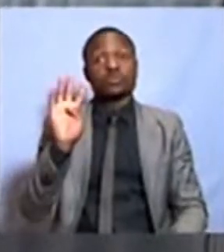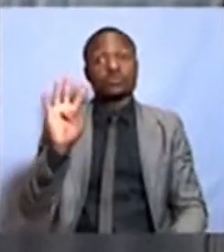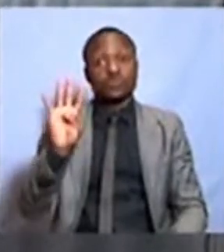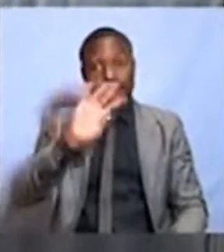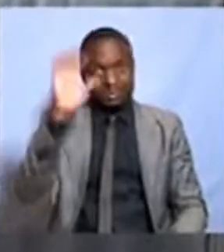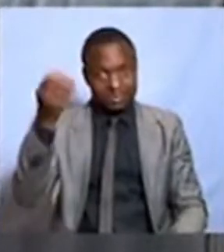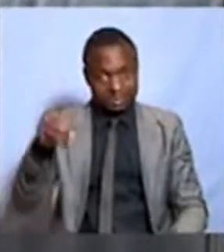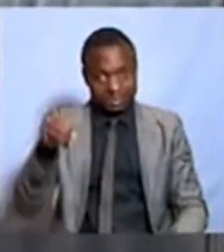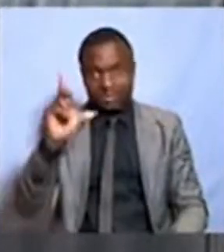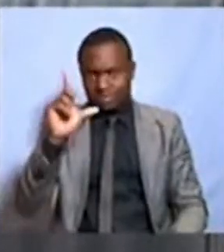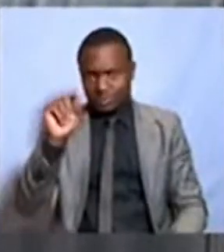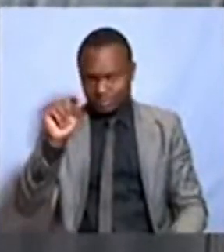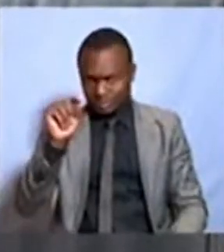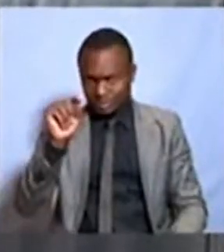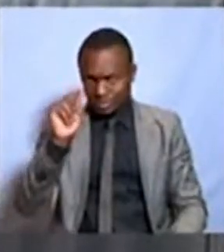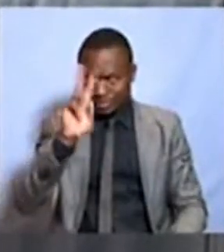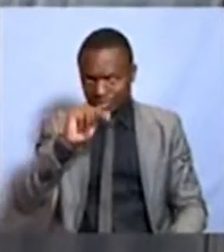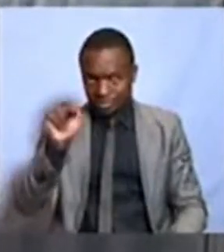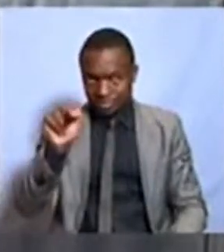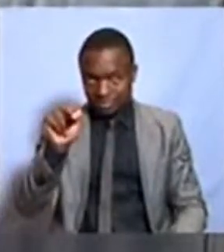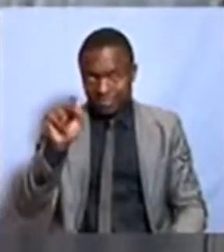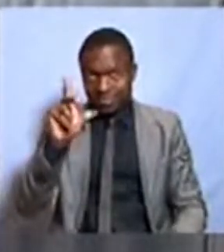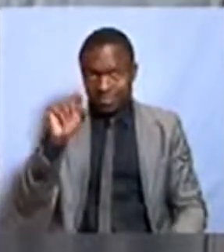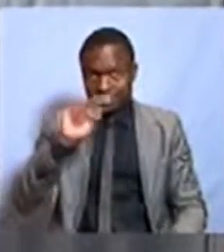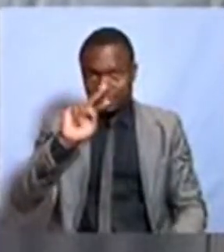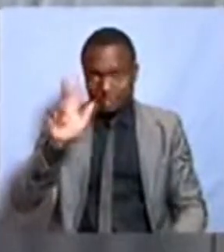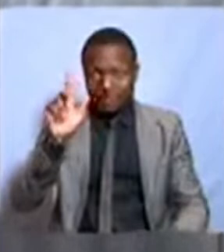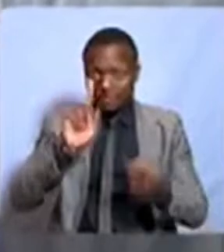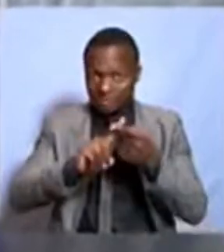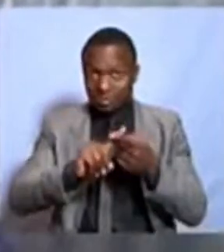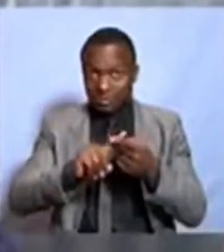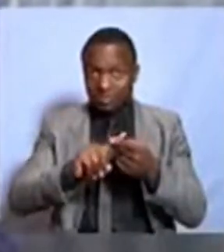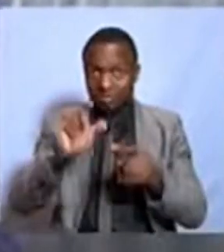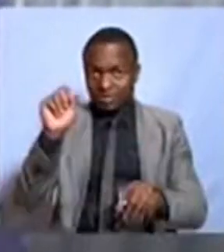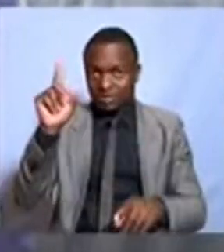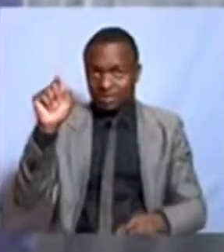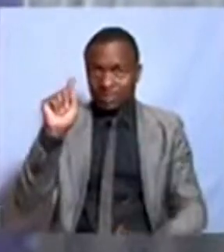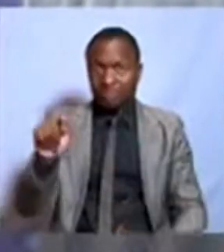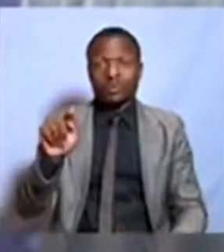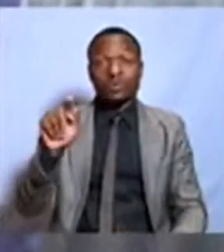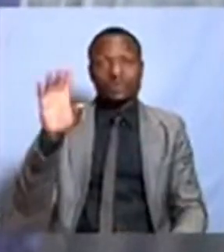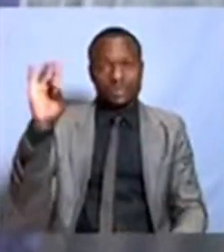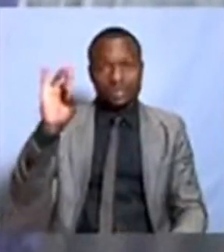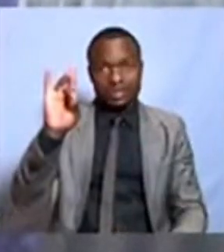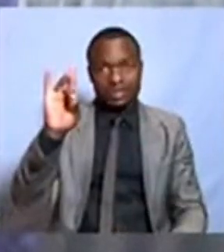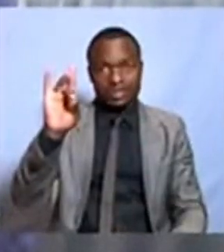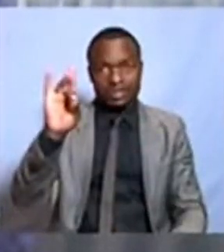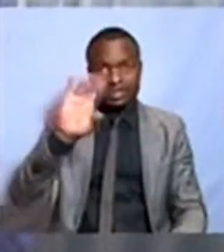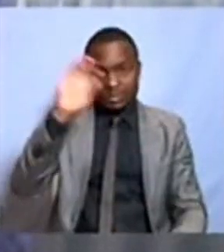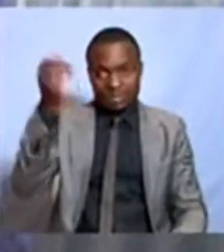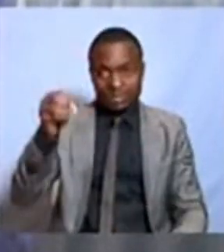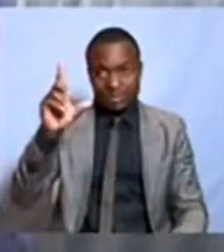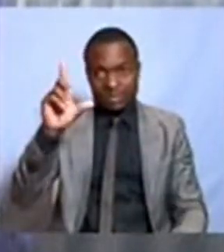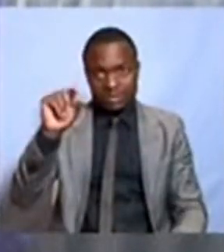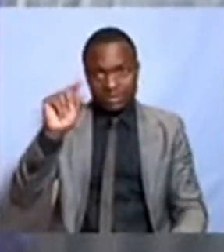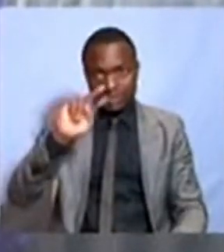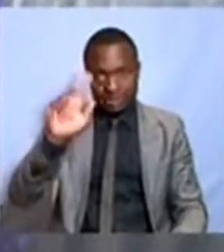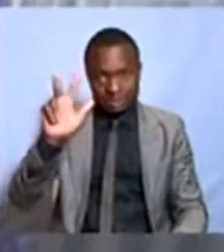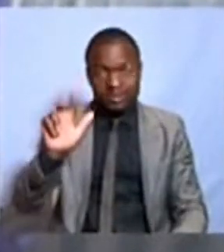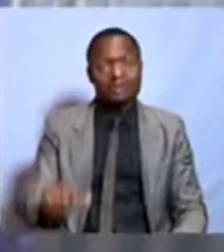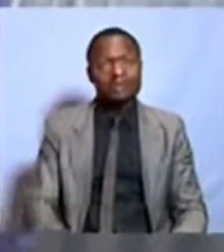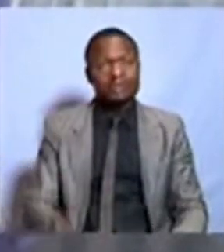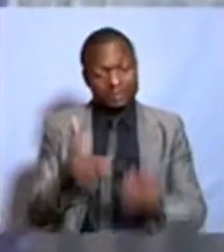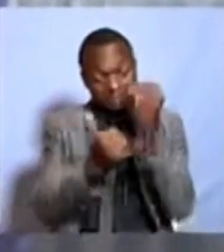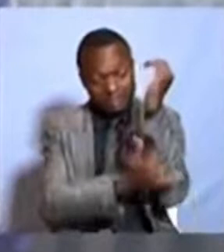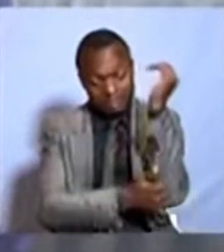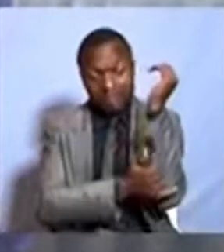10.4% in 2022 or 2023 to 11.8% in 2023. As a